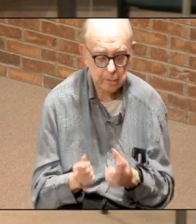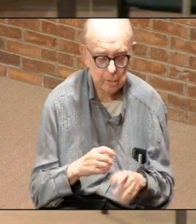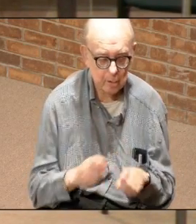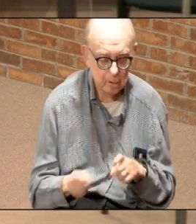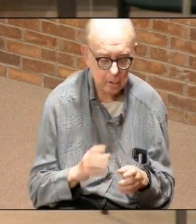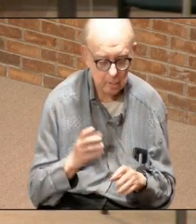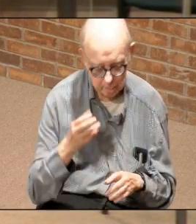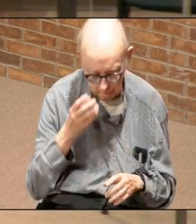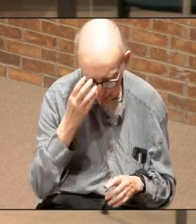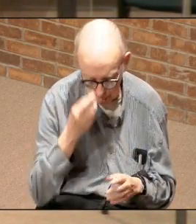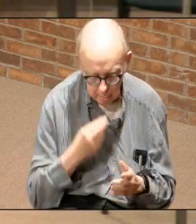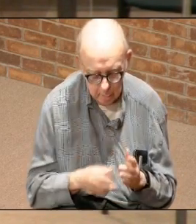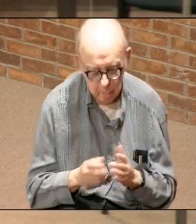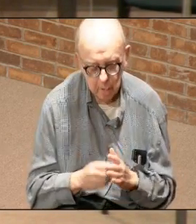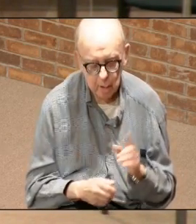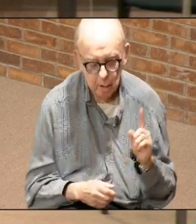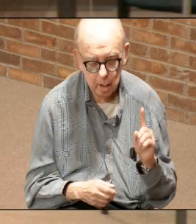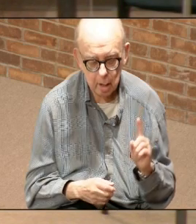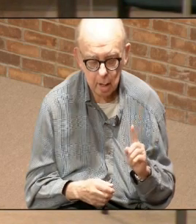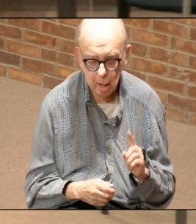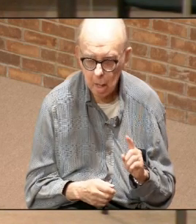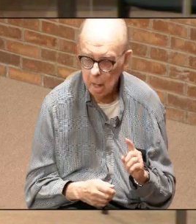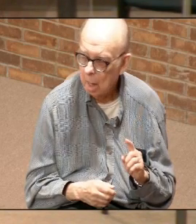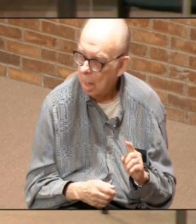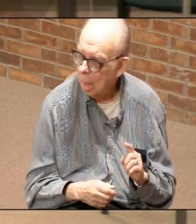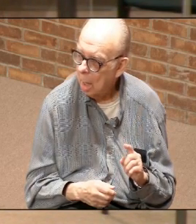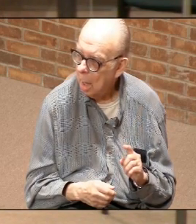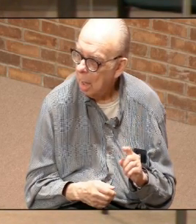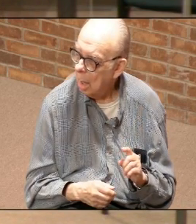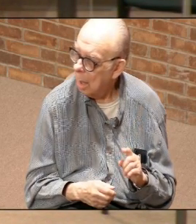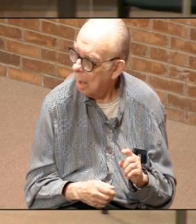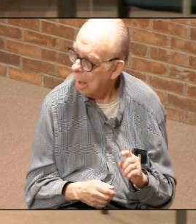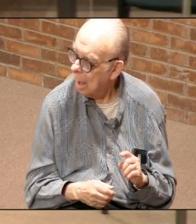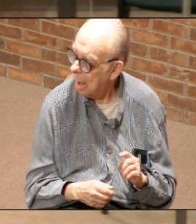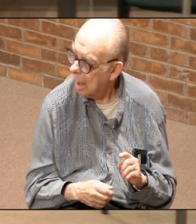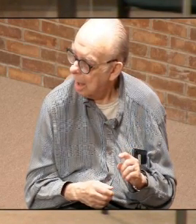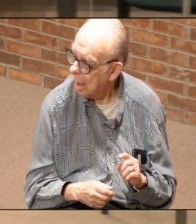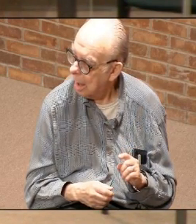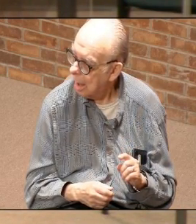1 Corinthians chapter, you got to be kidding me.